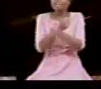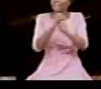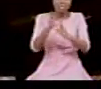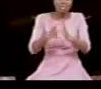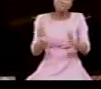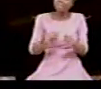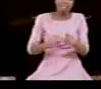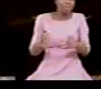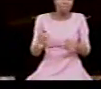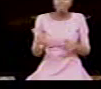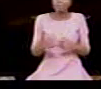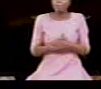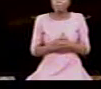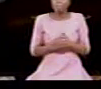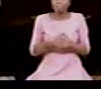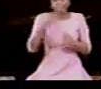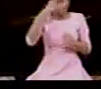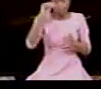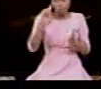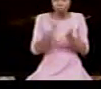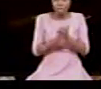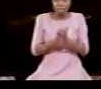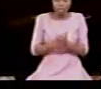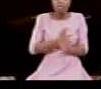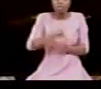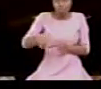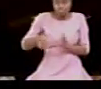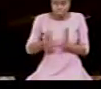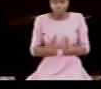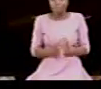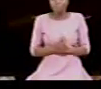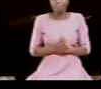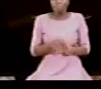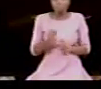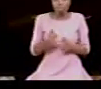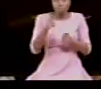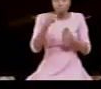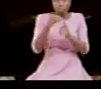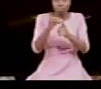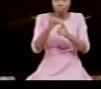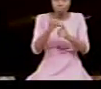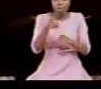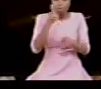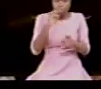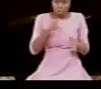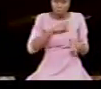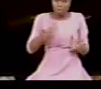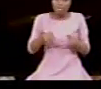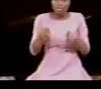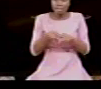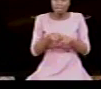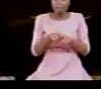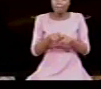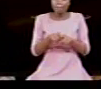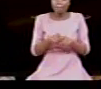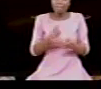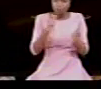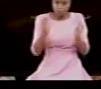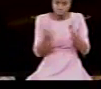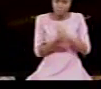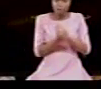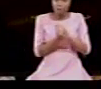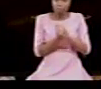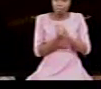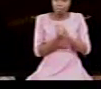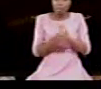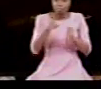everywhere. Because of that sowing. So you two, we are Christ-like. Be like him. Transformed. Then